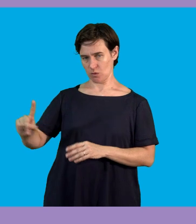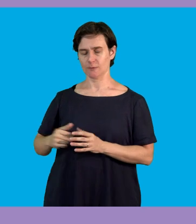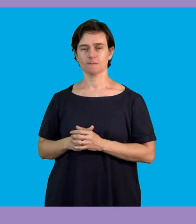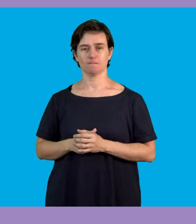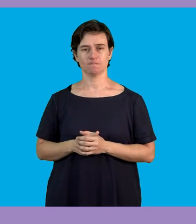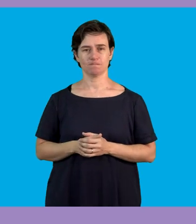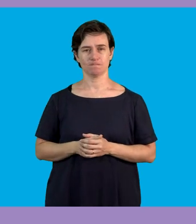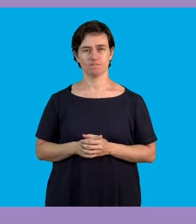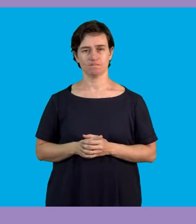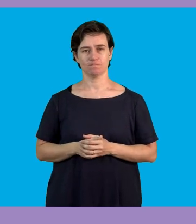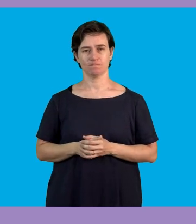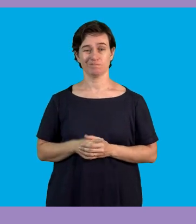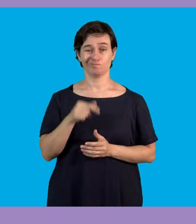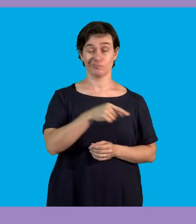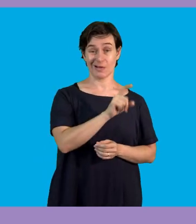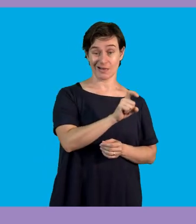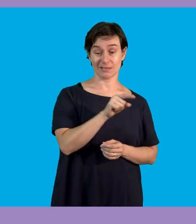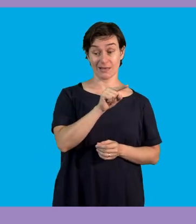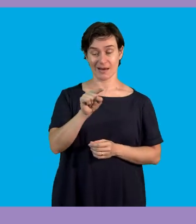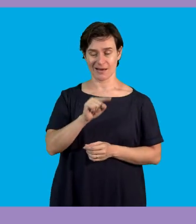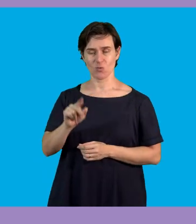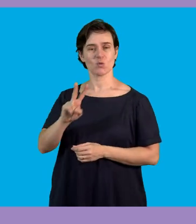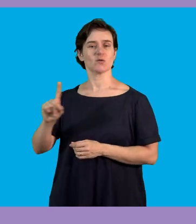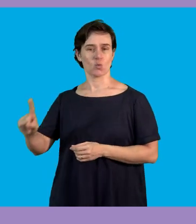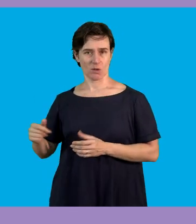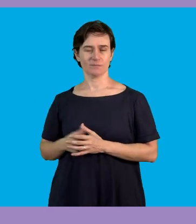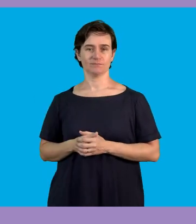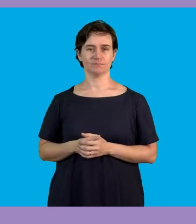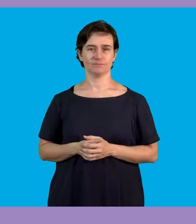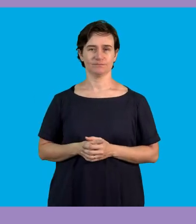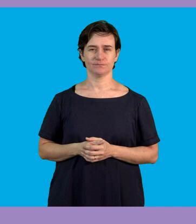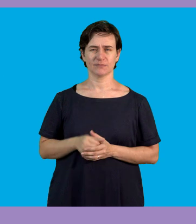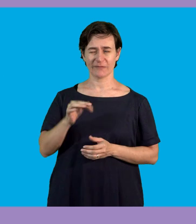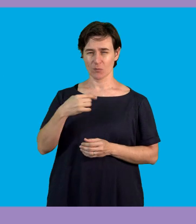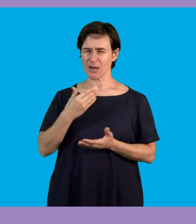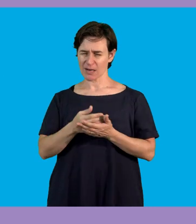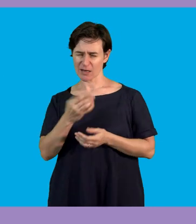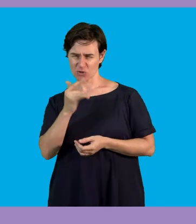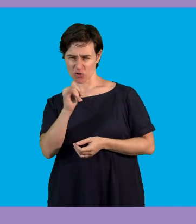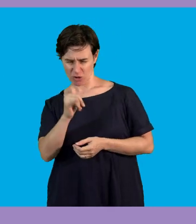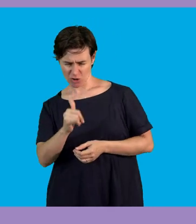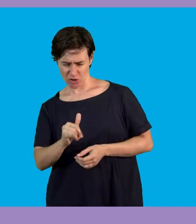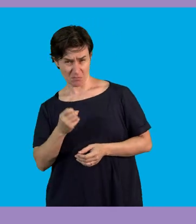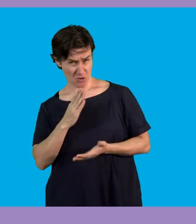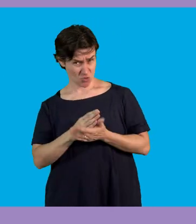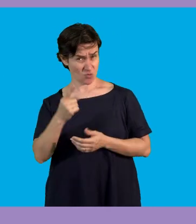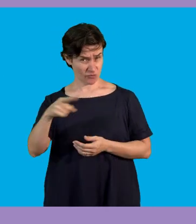us 21. So x represents 21. If we are to check our answer,